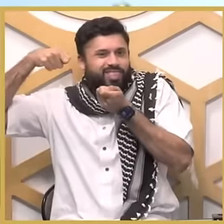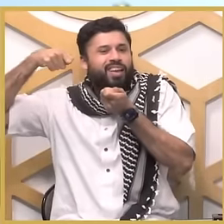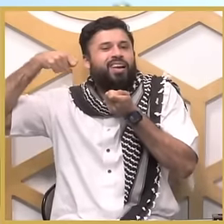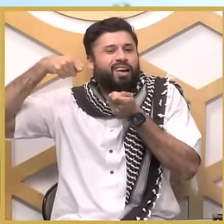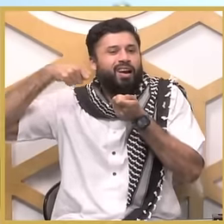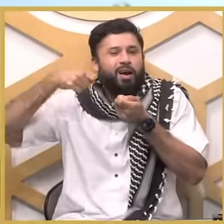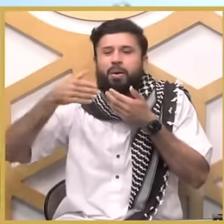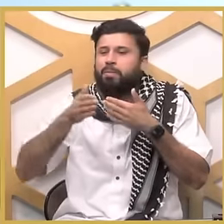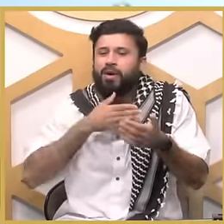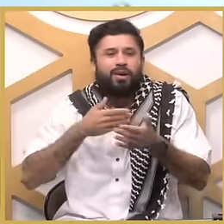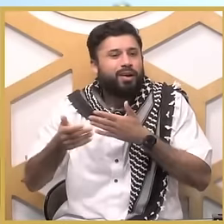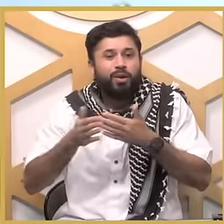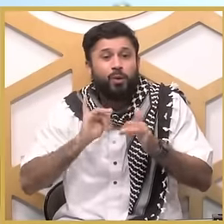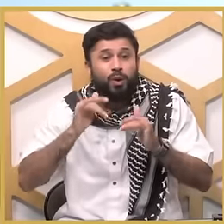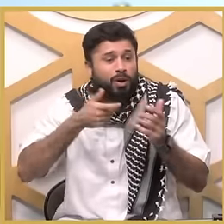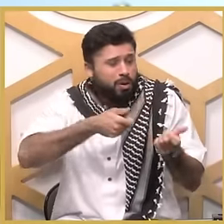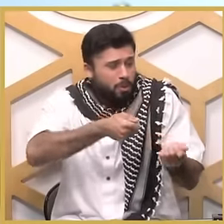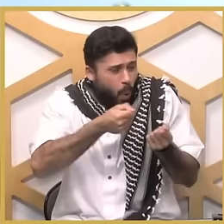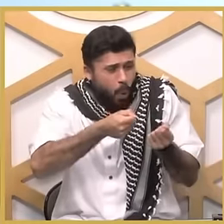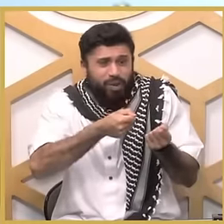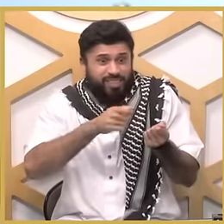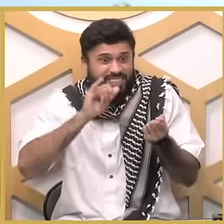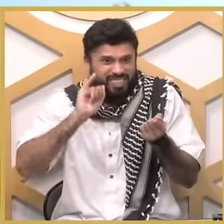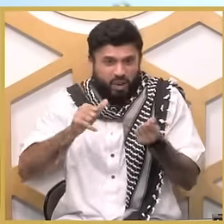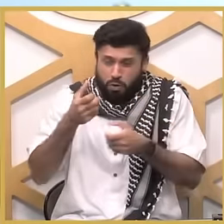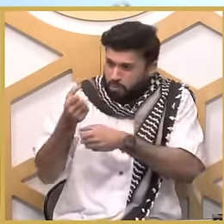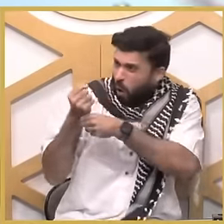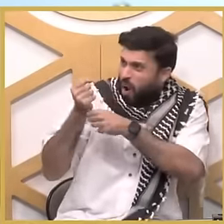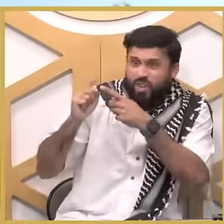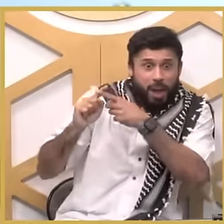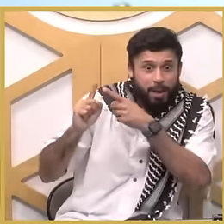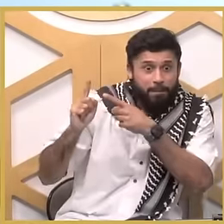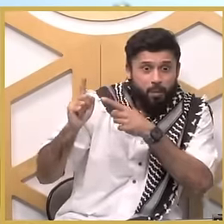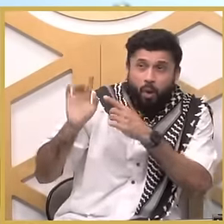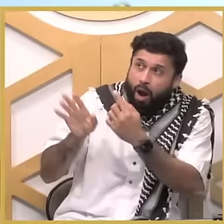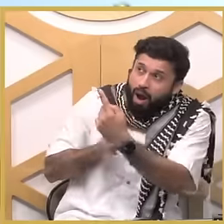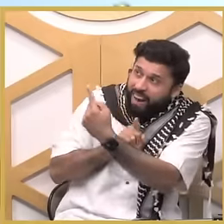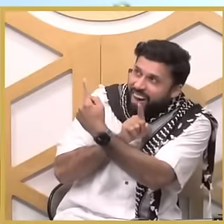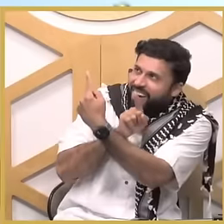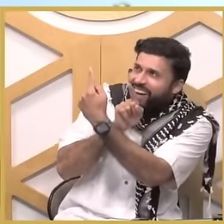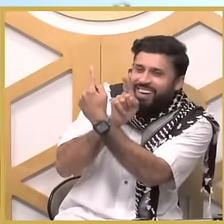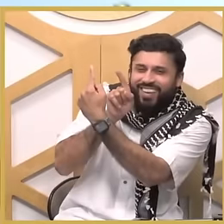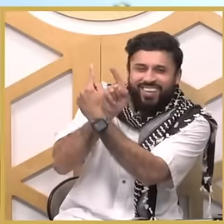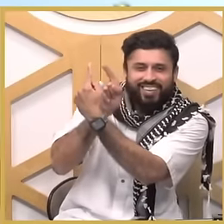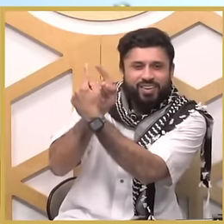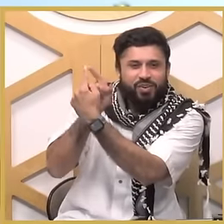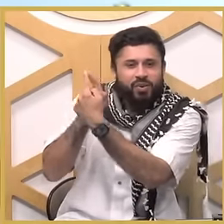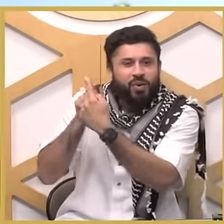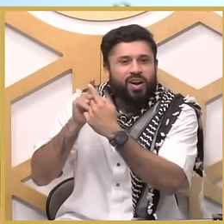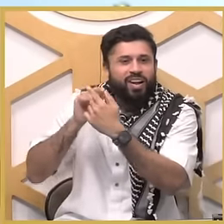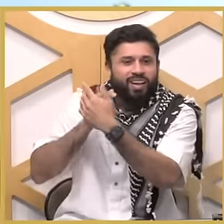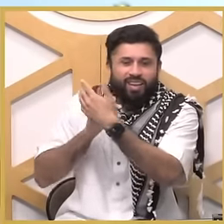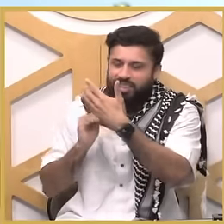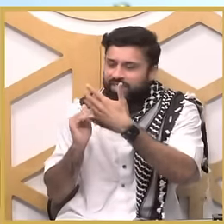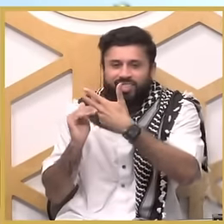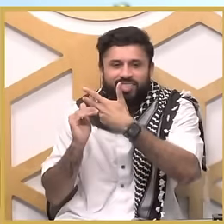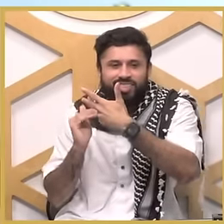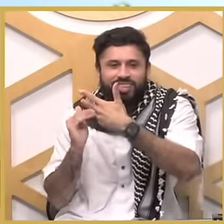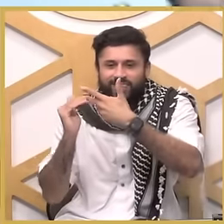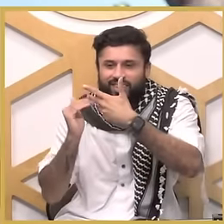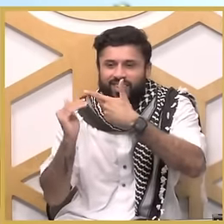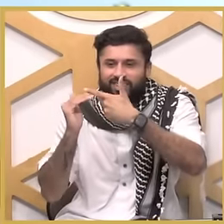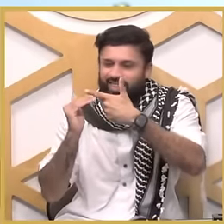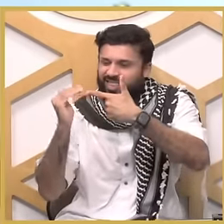ihsan, the next door of ihsan, the next door of ihsan. But Allah will always unlock for the striving person. It's as simple as that. The one who's striving, Allah